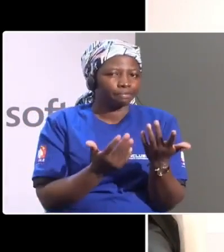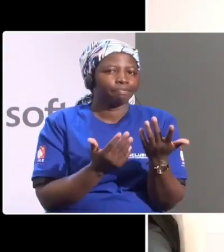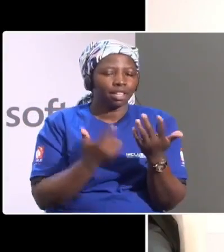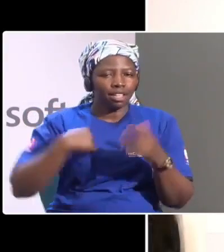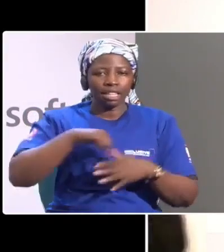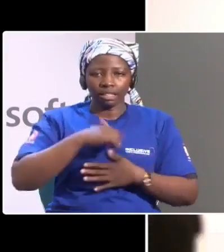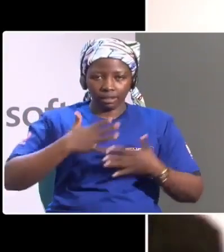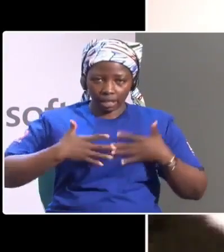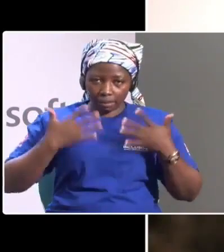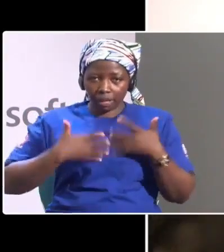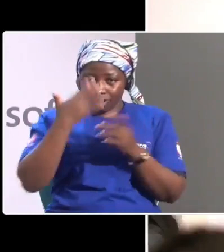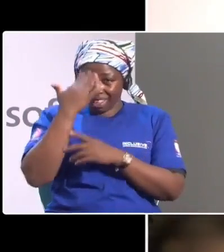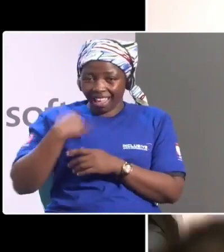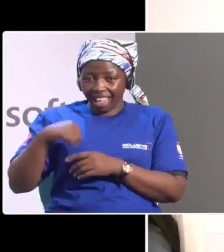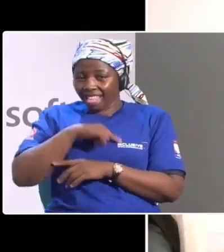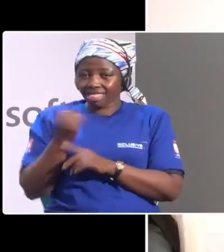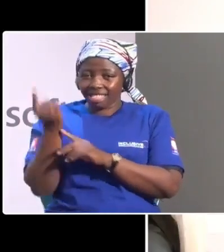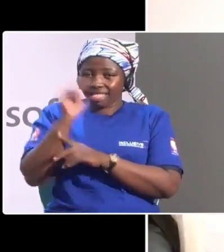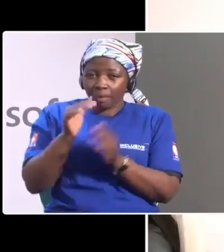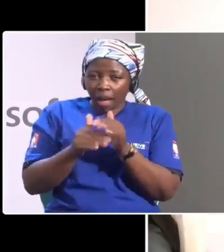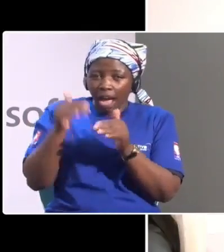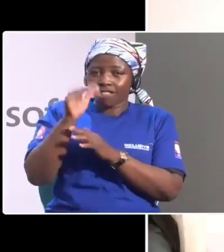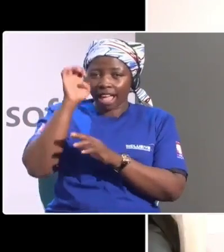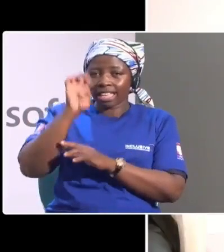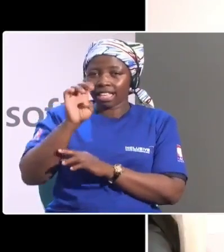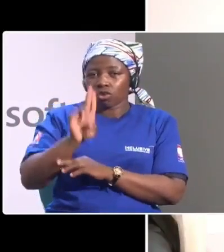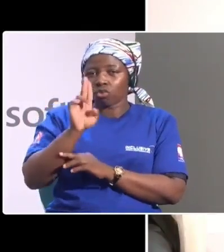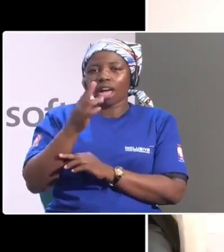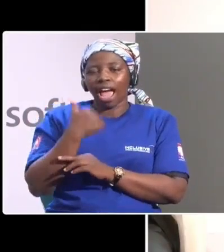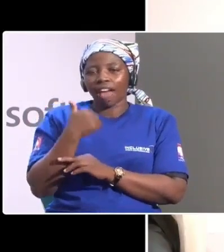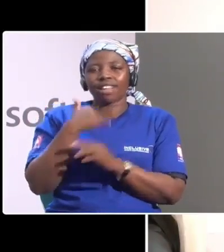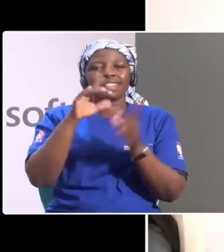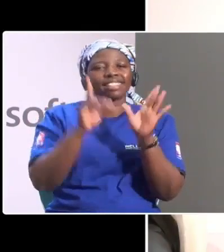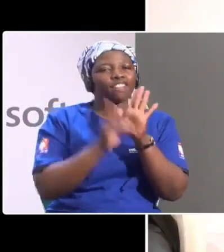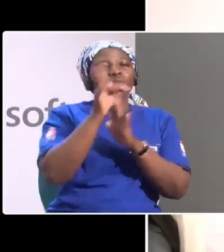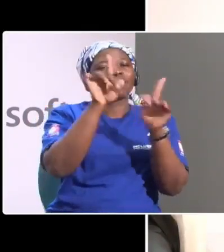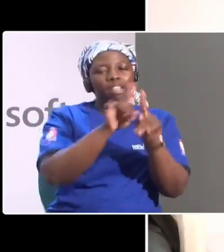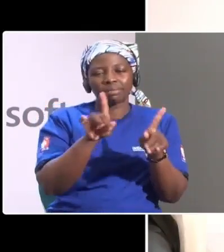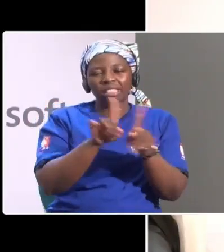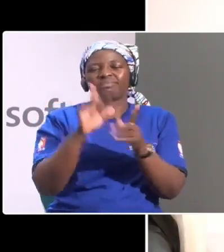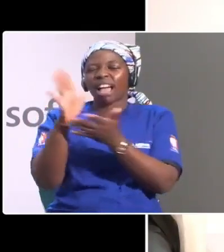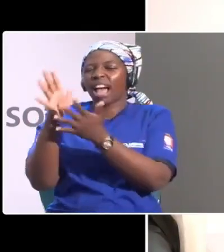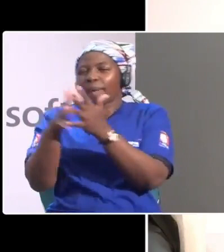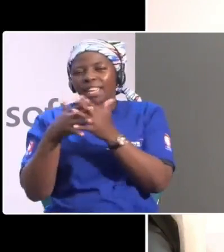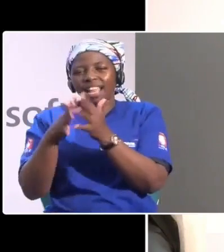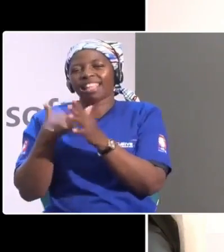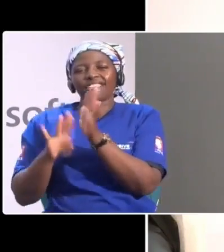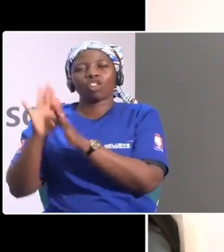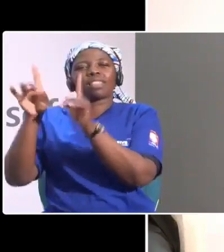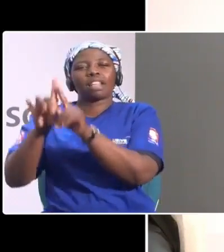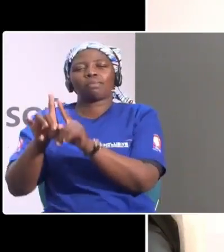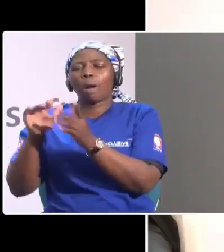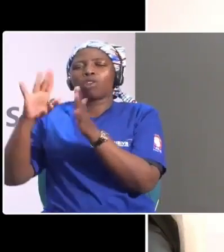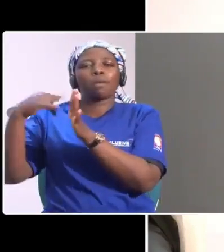glad that we came after the European Union had developed the same and part of the United States. So most of the manufacturers come from those